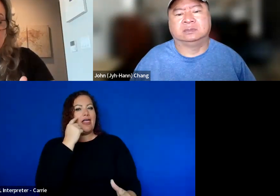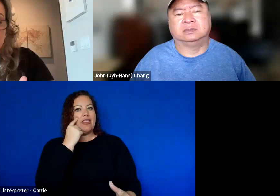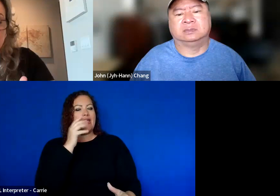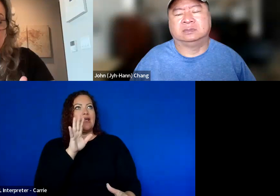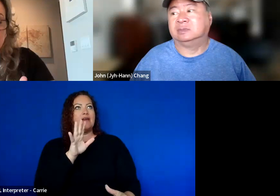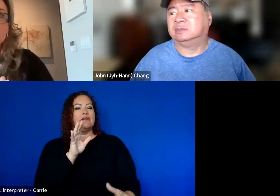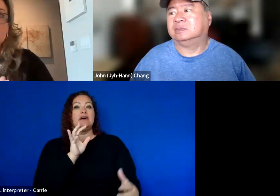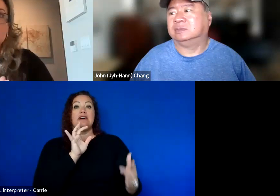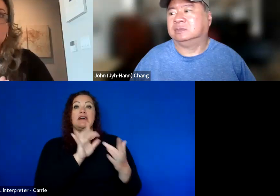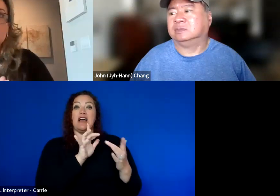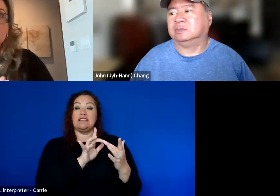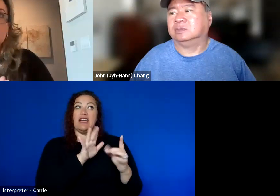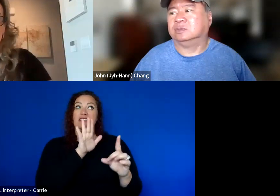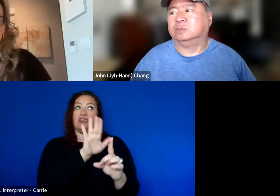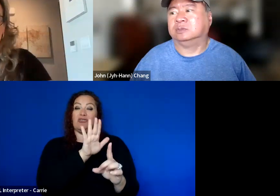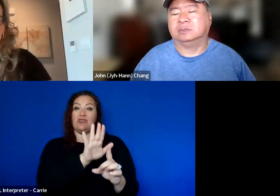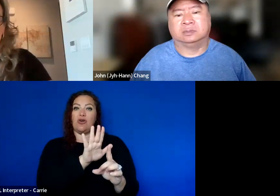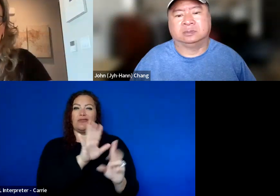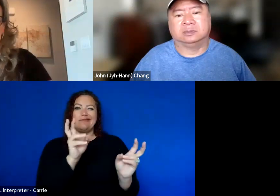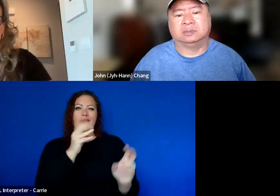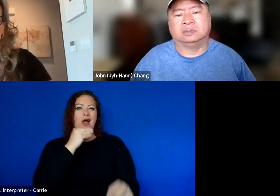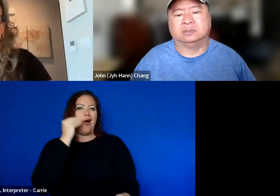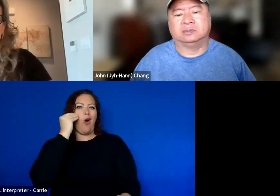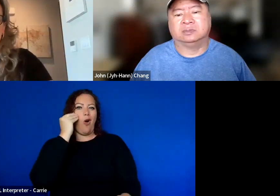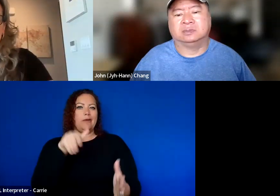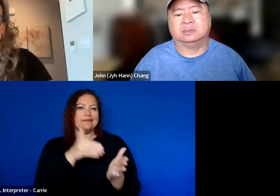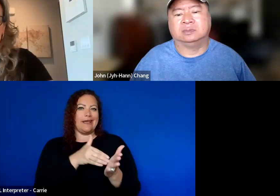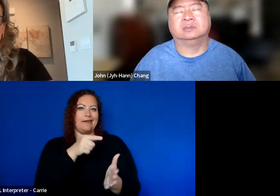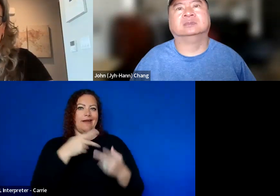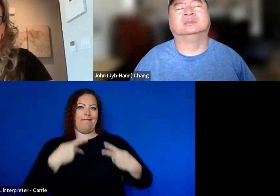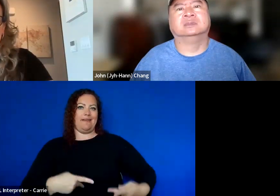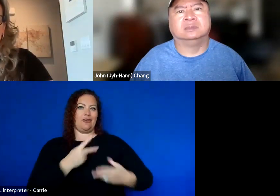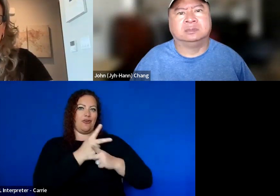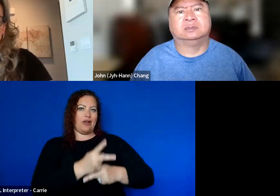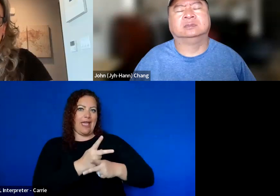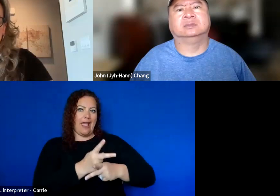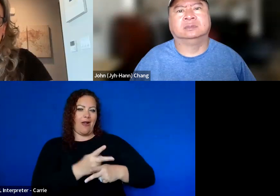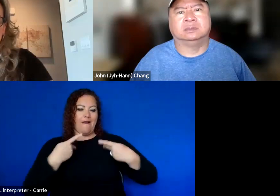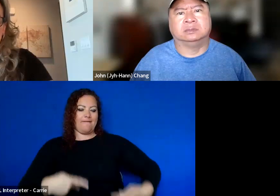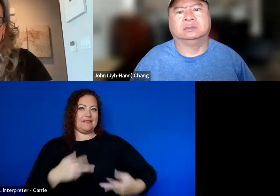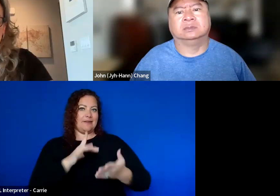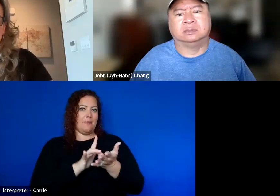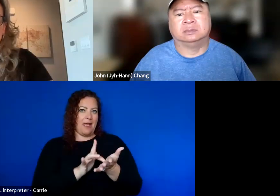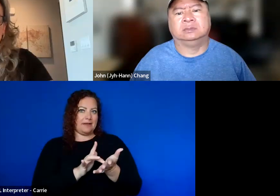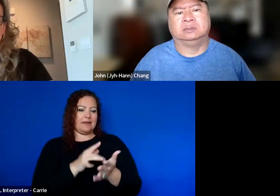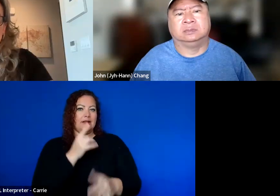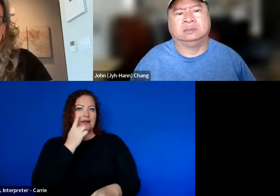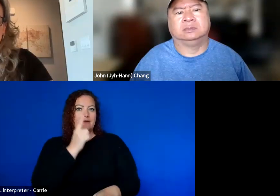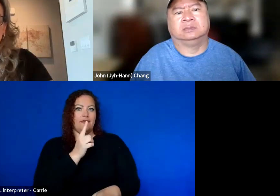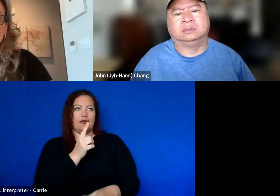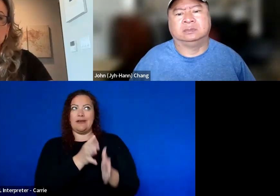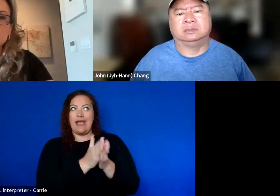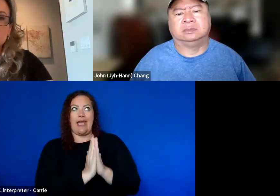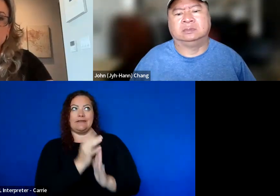contacting one's sort of home center of physical care, of physical medicine for asking for a